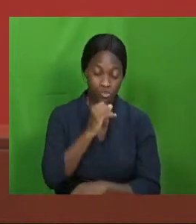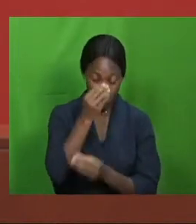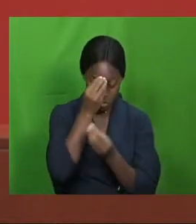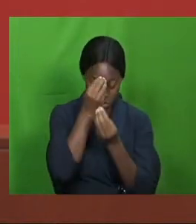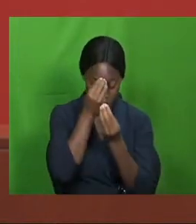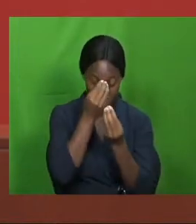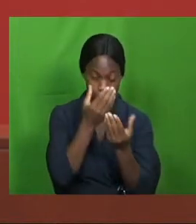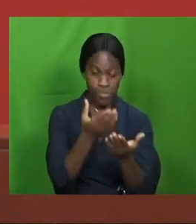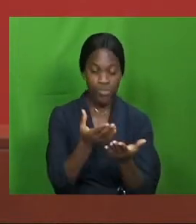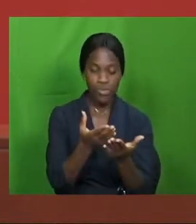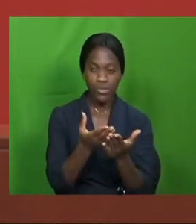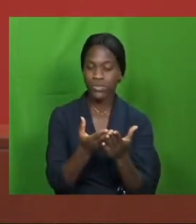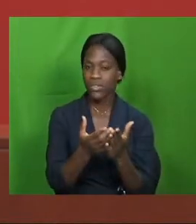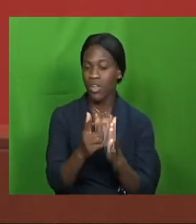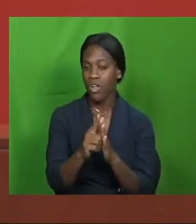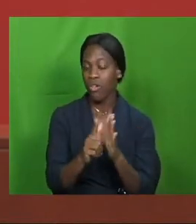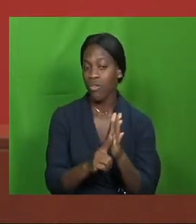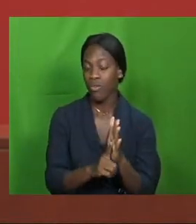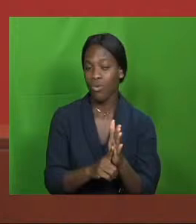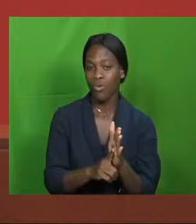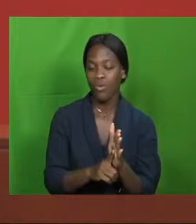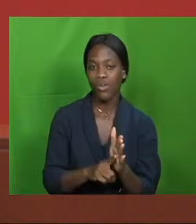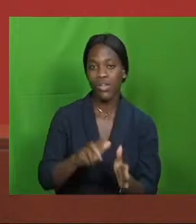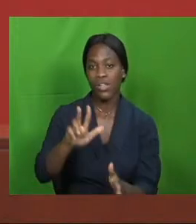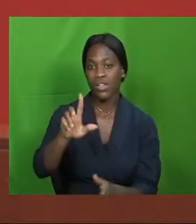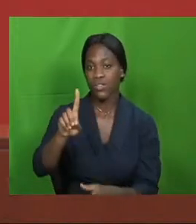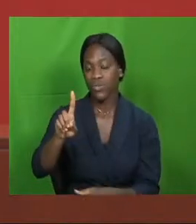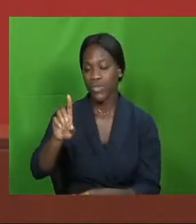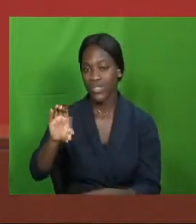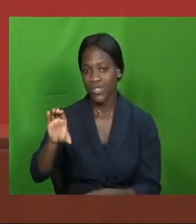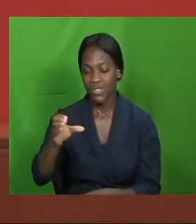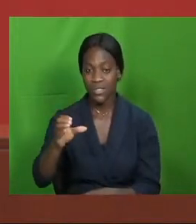97(1)(c) of the Constitution of the Republic.